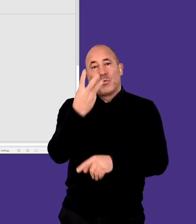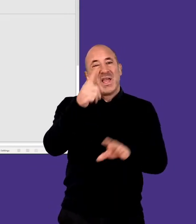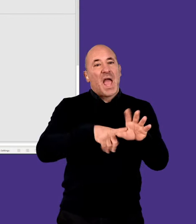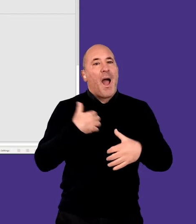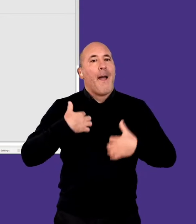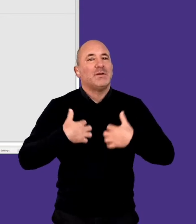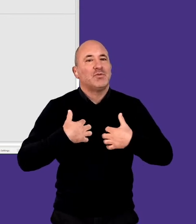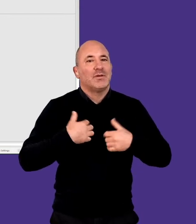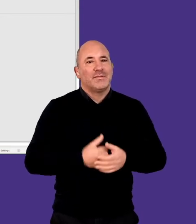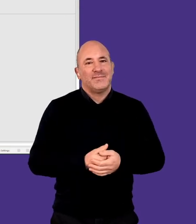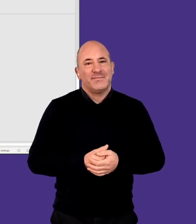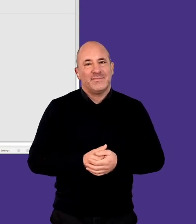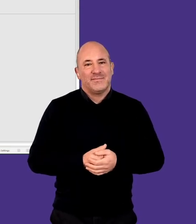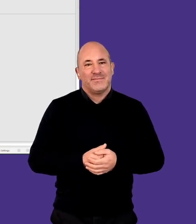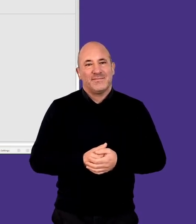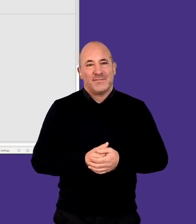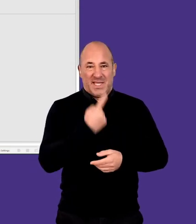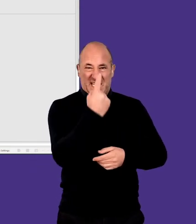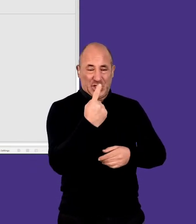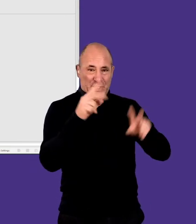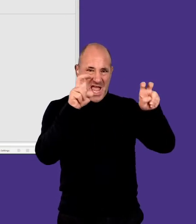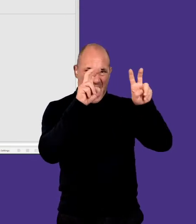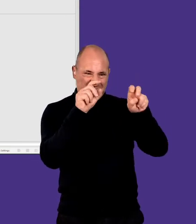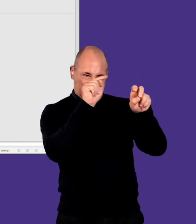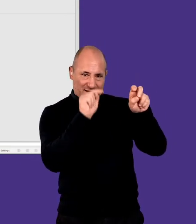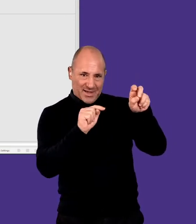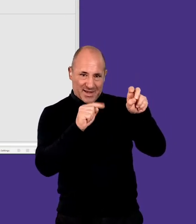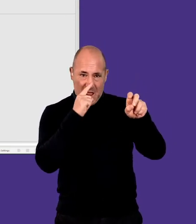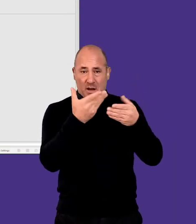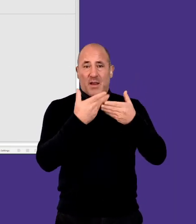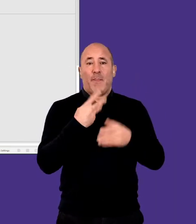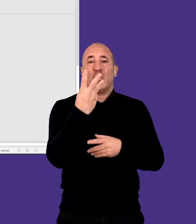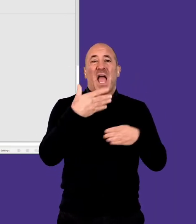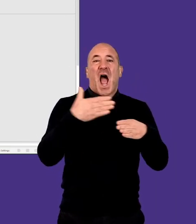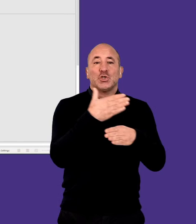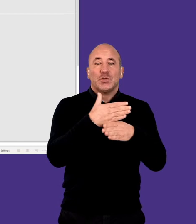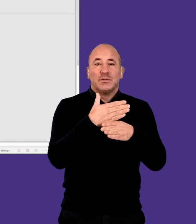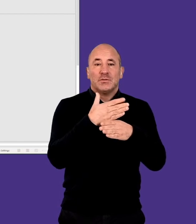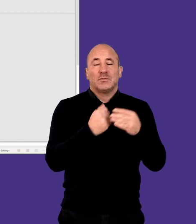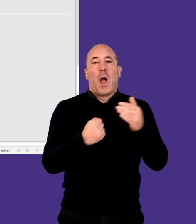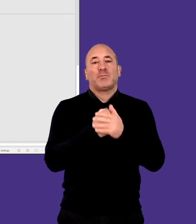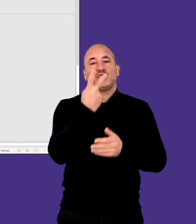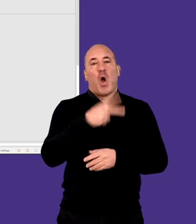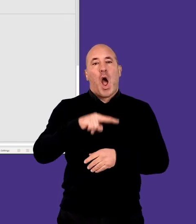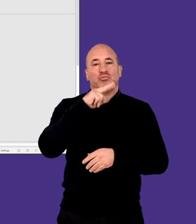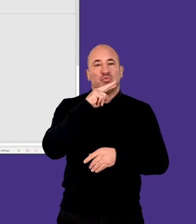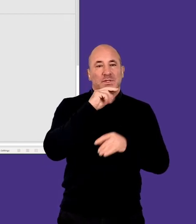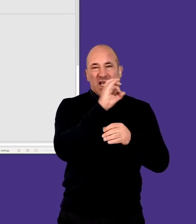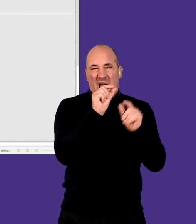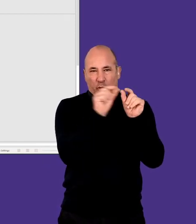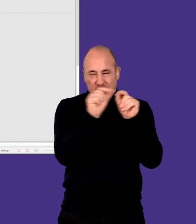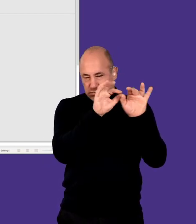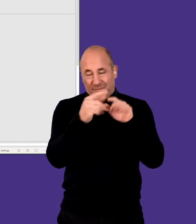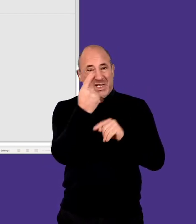ambition. You can provide up to 3 actions per heading and have 200 characters to detail each action,